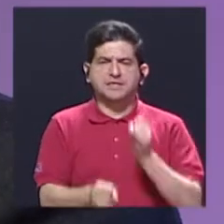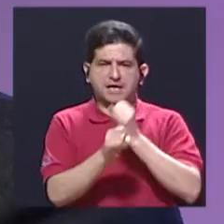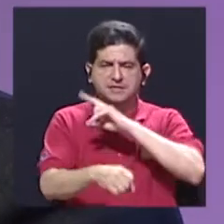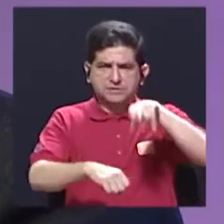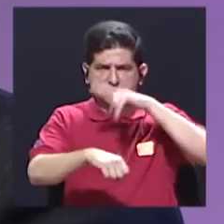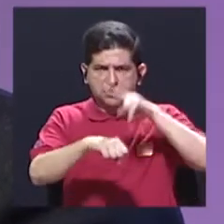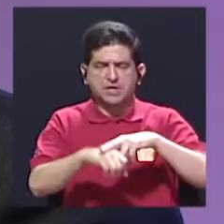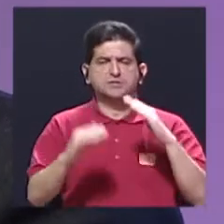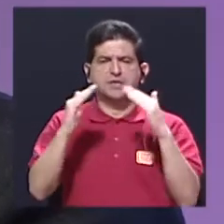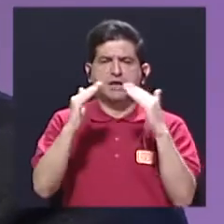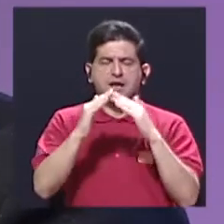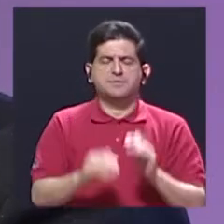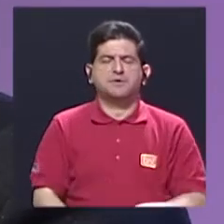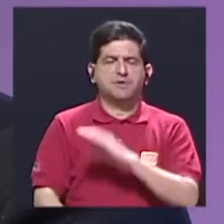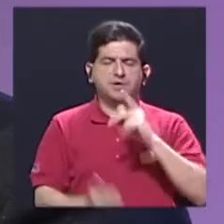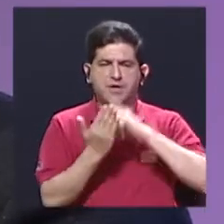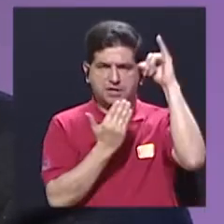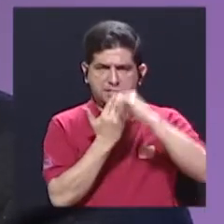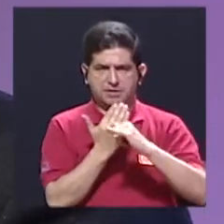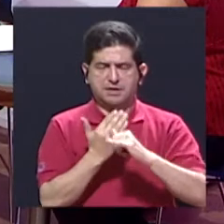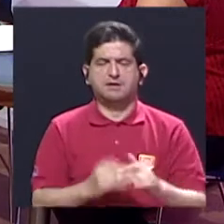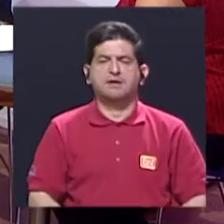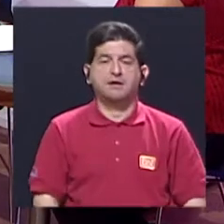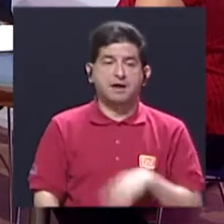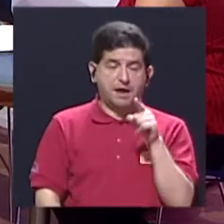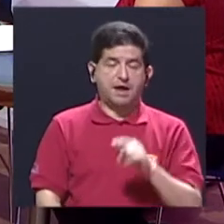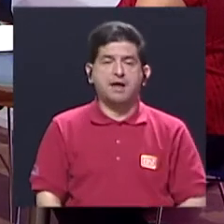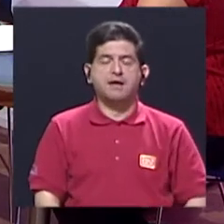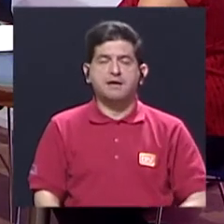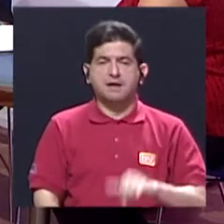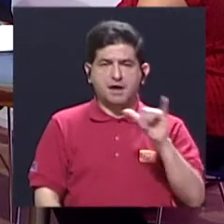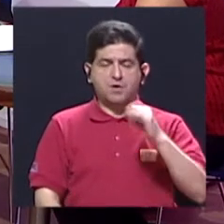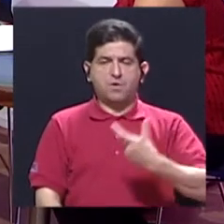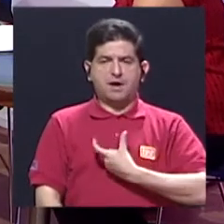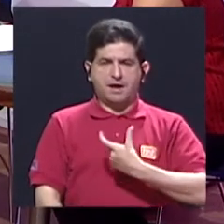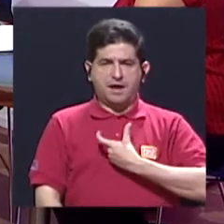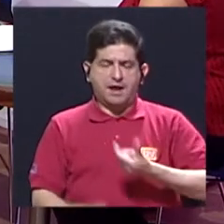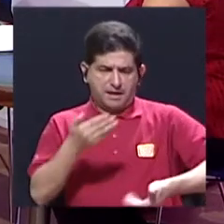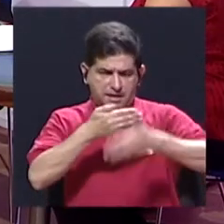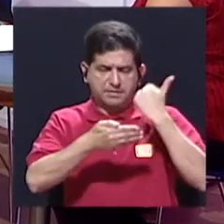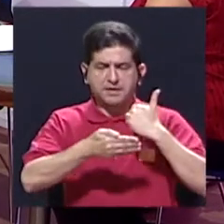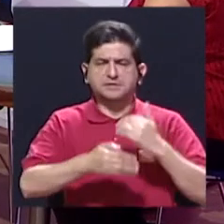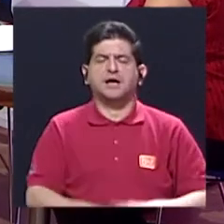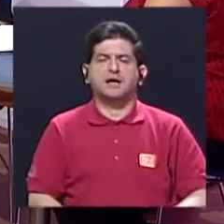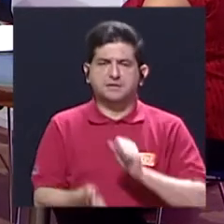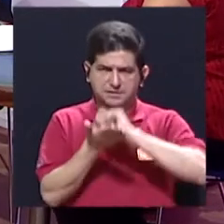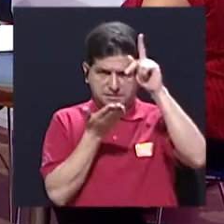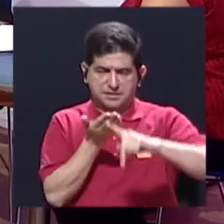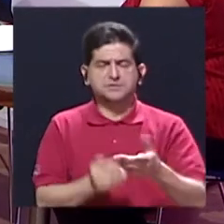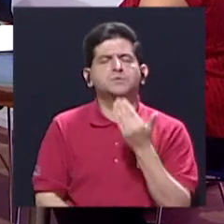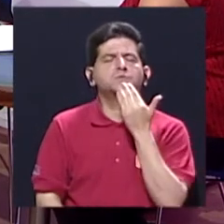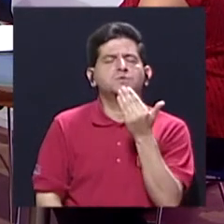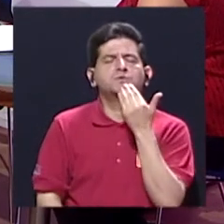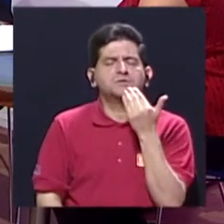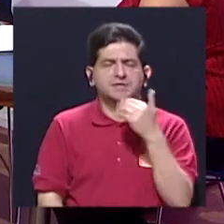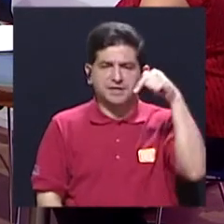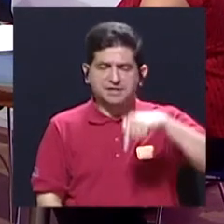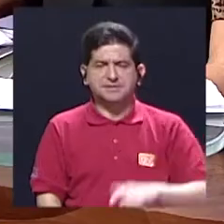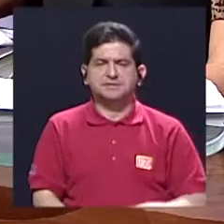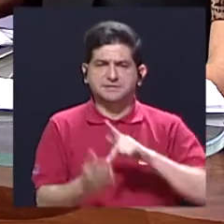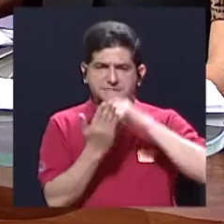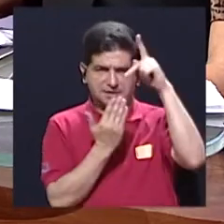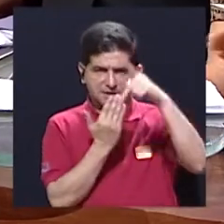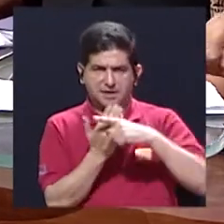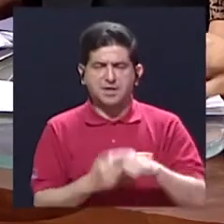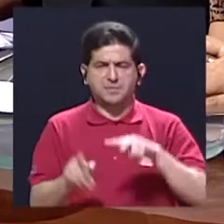Instituto Nacional de Vivienda y Urbanismo and who, as well, was alcaldesa of Montedioca. Thank you for being here in Miradas